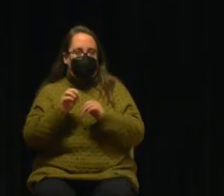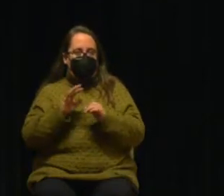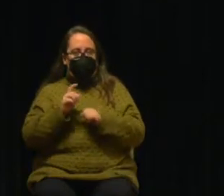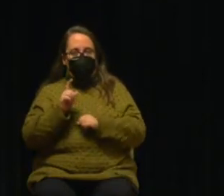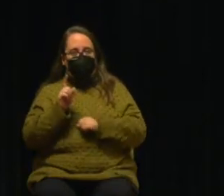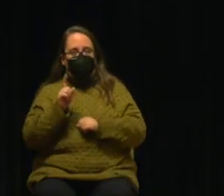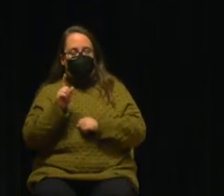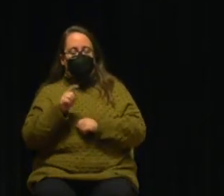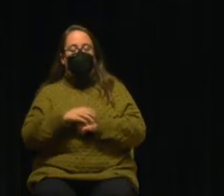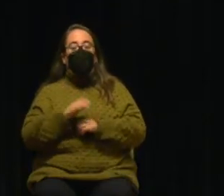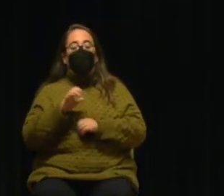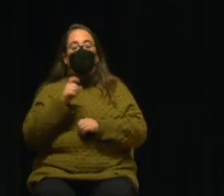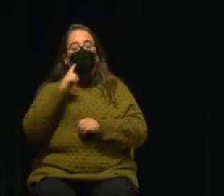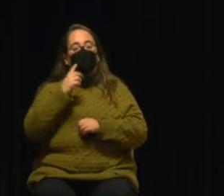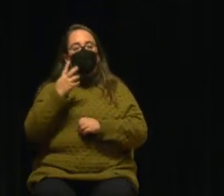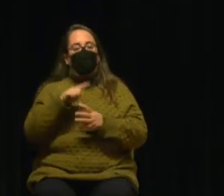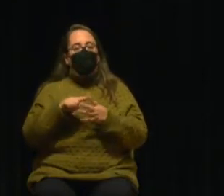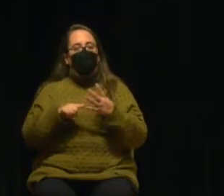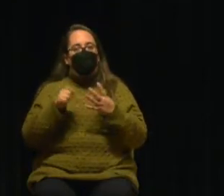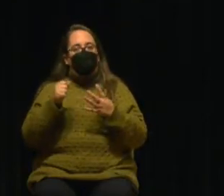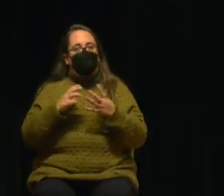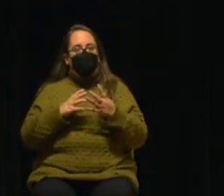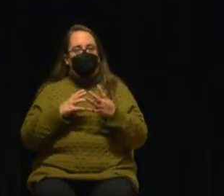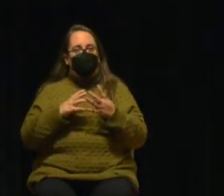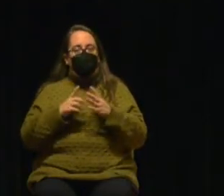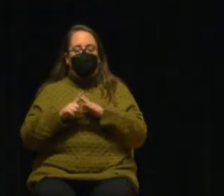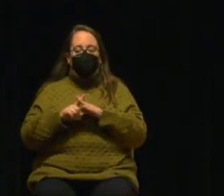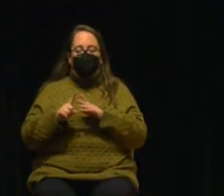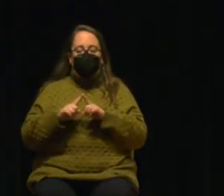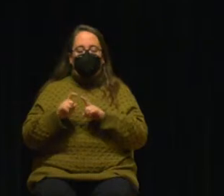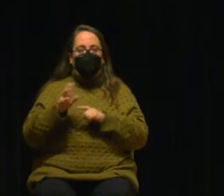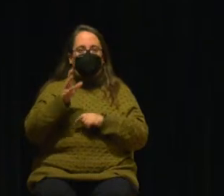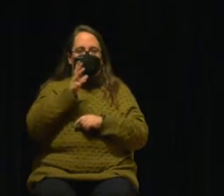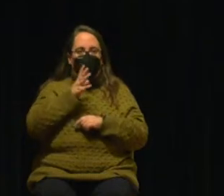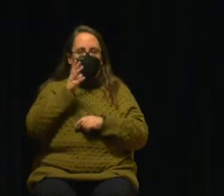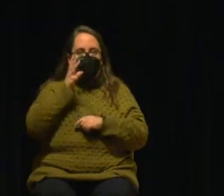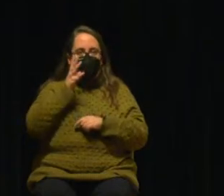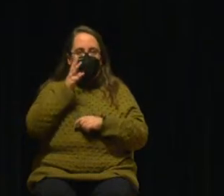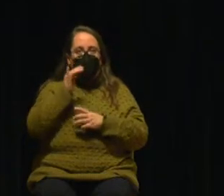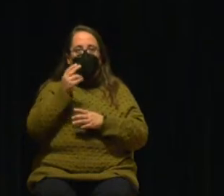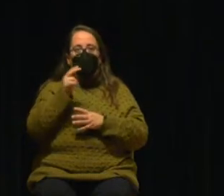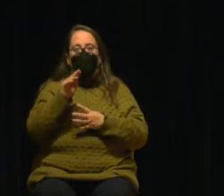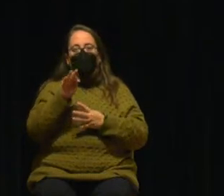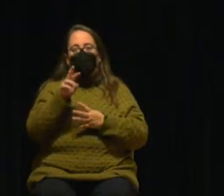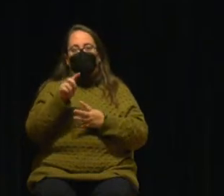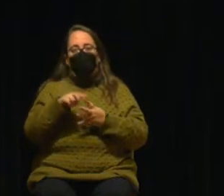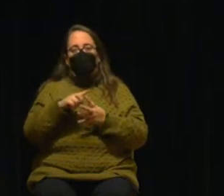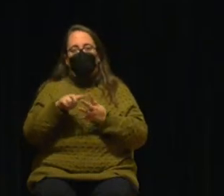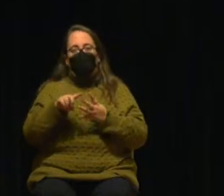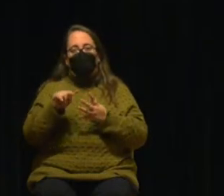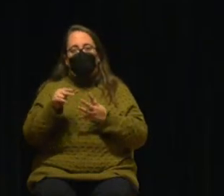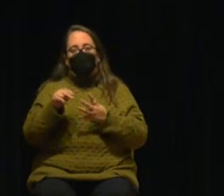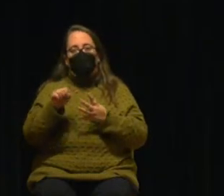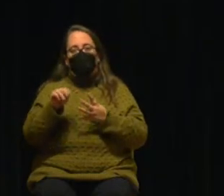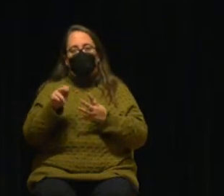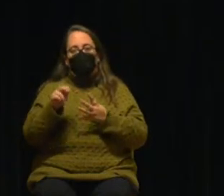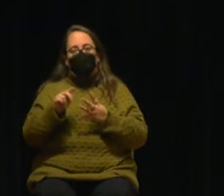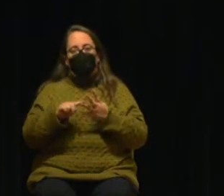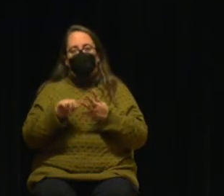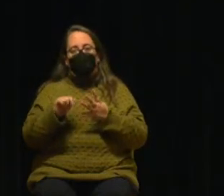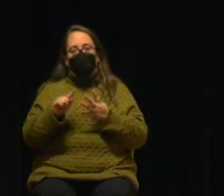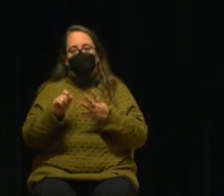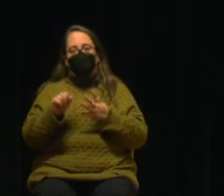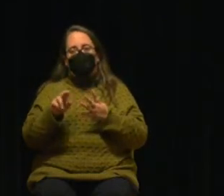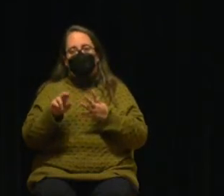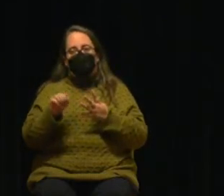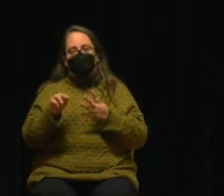He had come looking for four men who had fled from his farm: John Beard, Thomas Wilson, Alexander Scott,